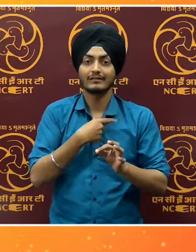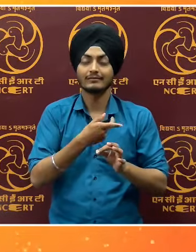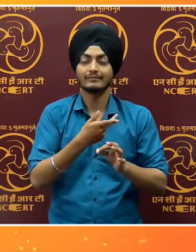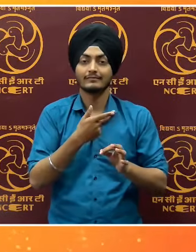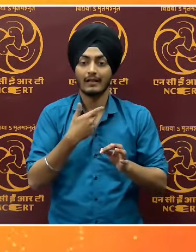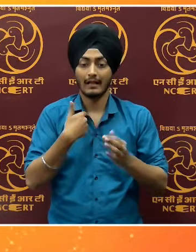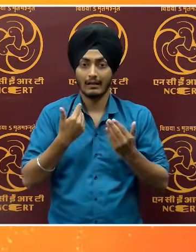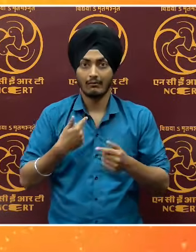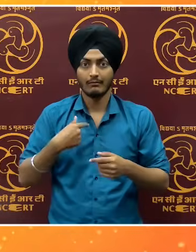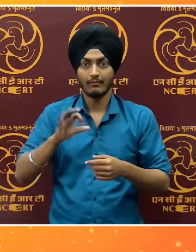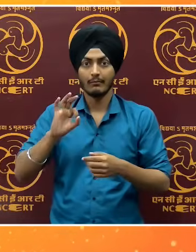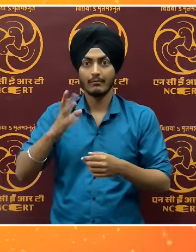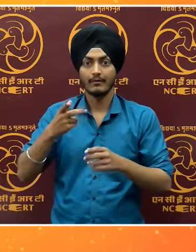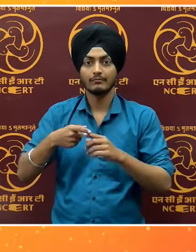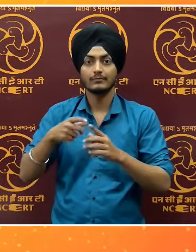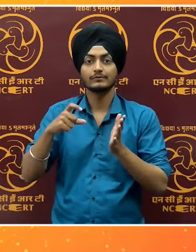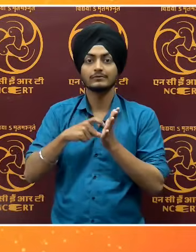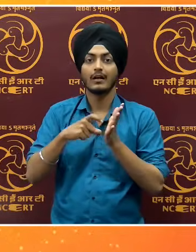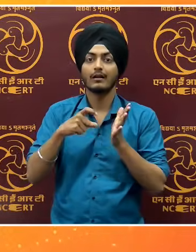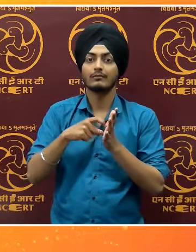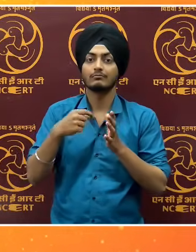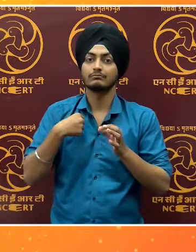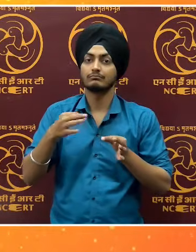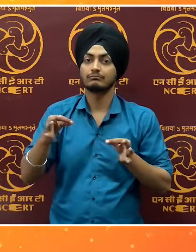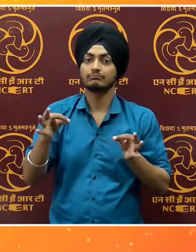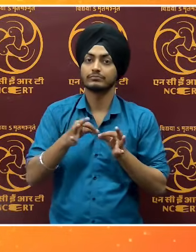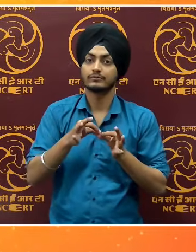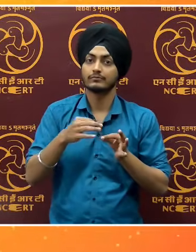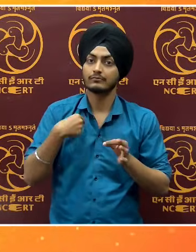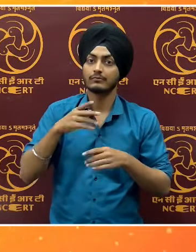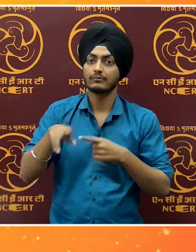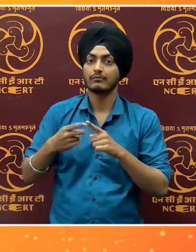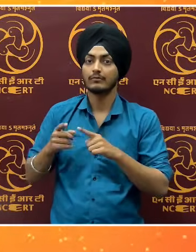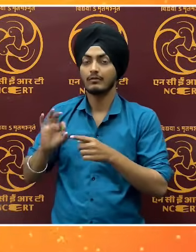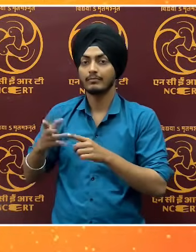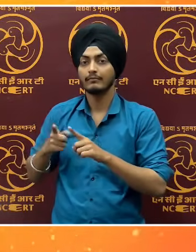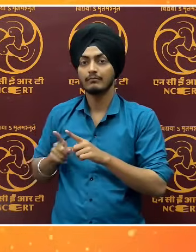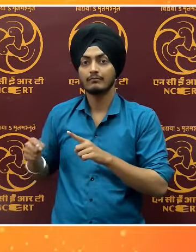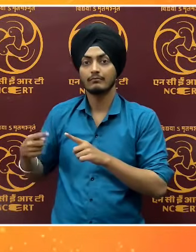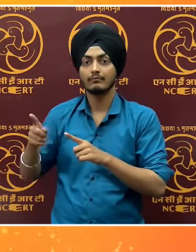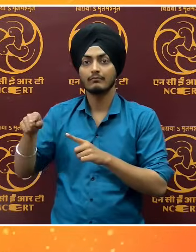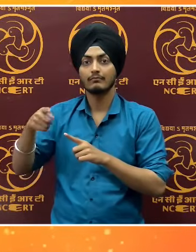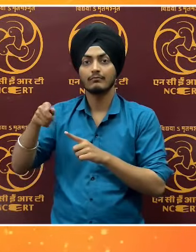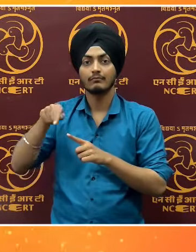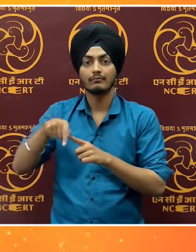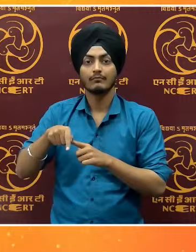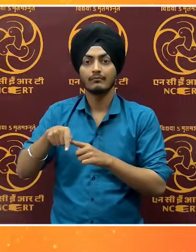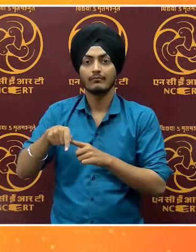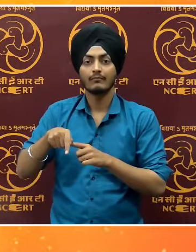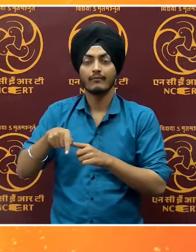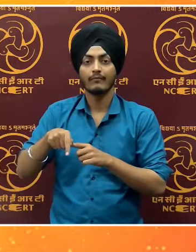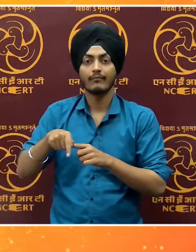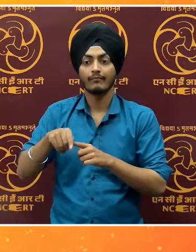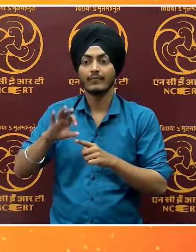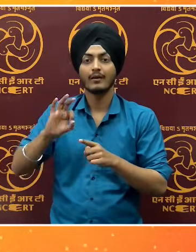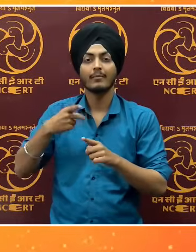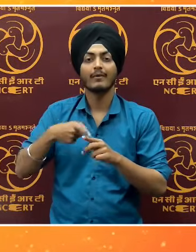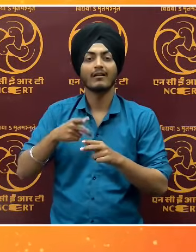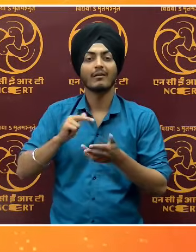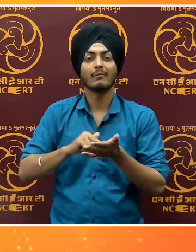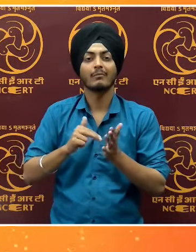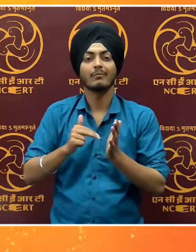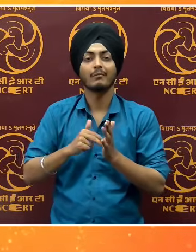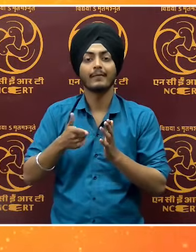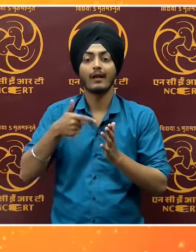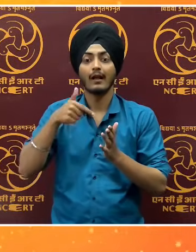a battery, current is flowing through the circuit. So current means flow of charge. So